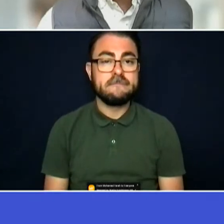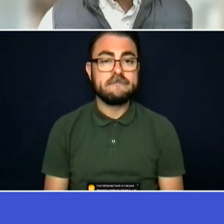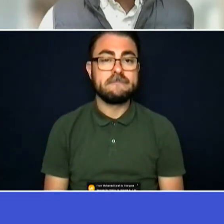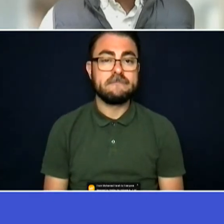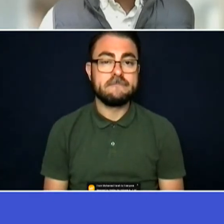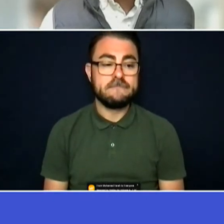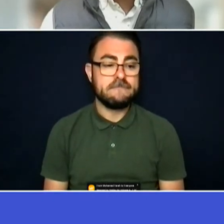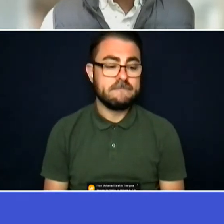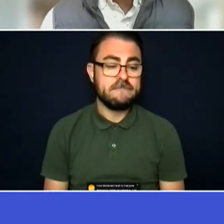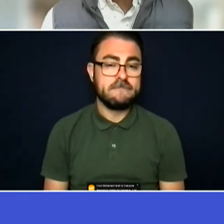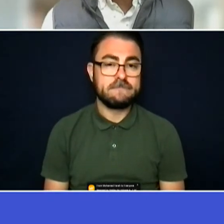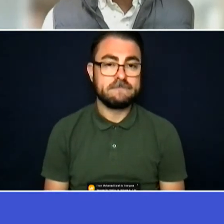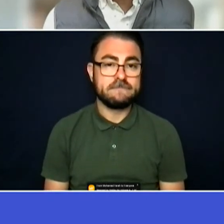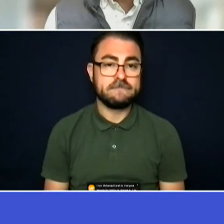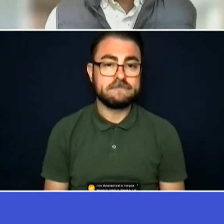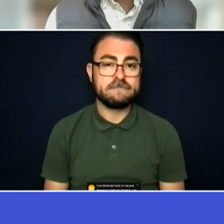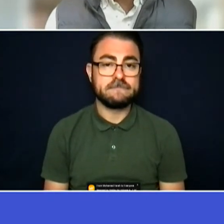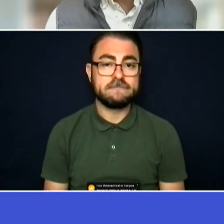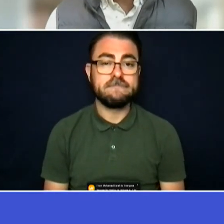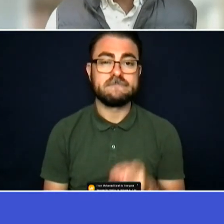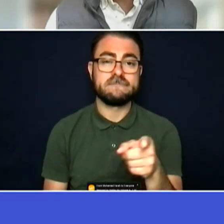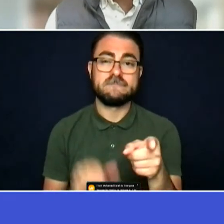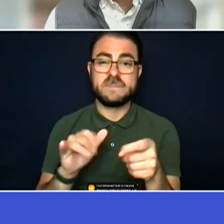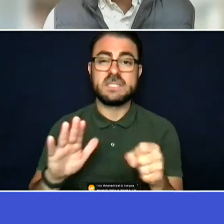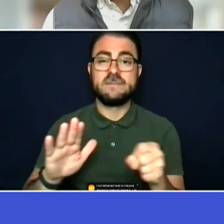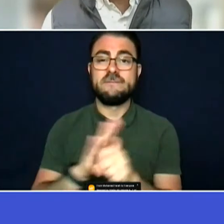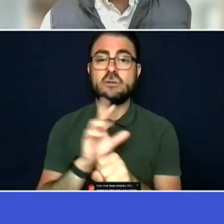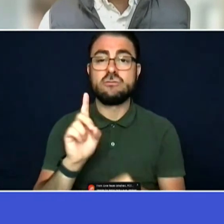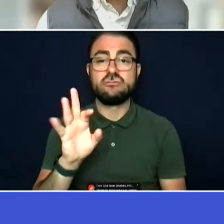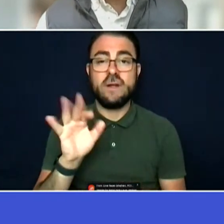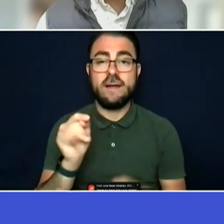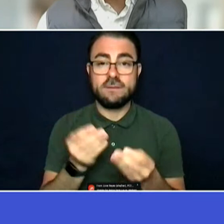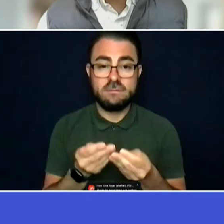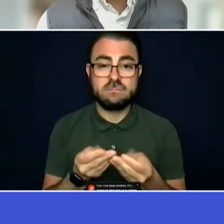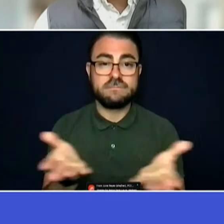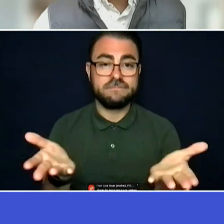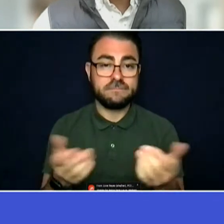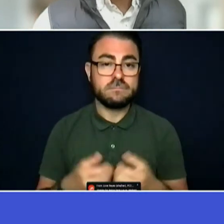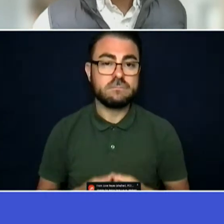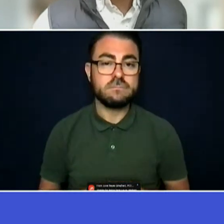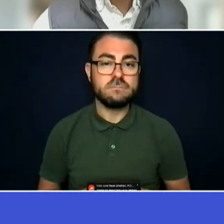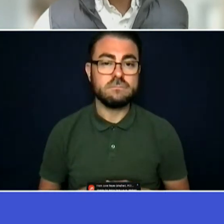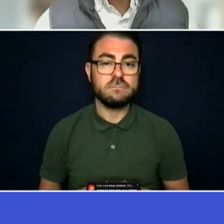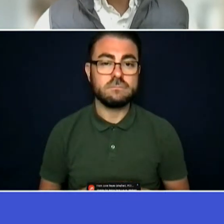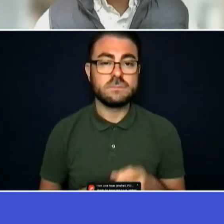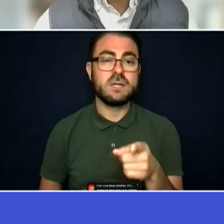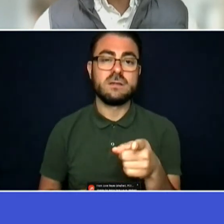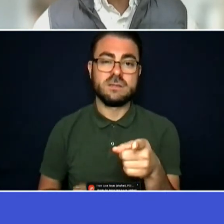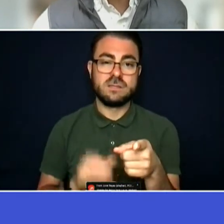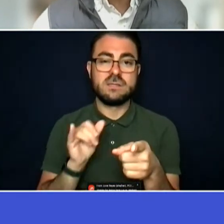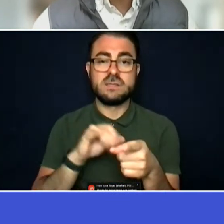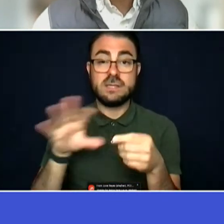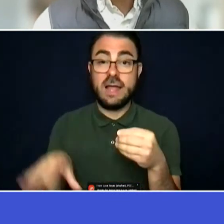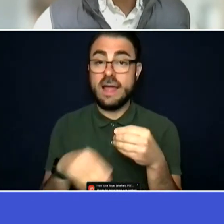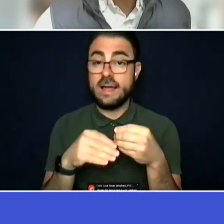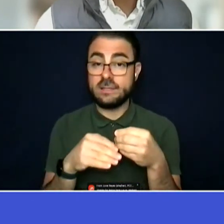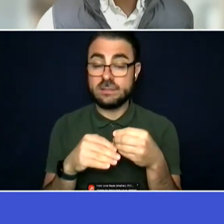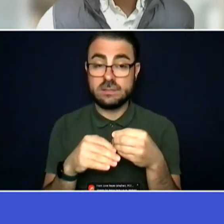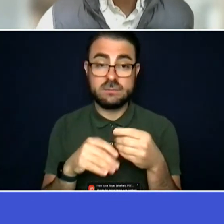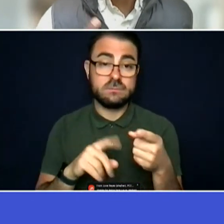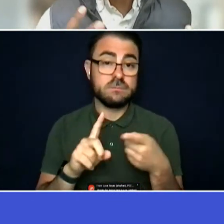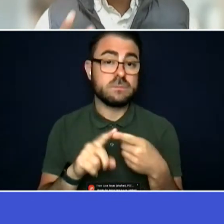So getting to this full draft before you all. First, this is building on the preliminary draft that we released in March